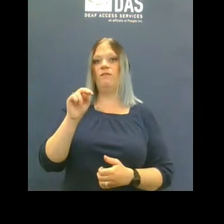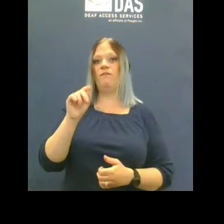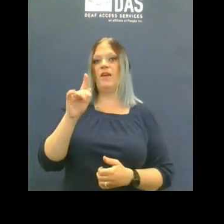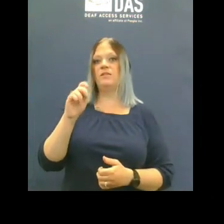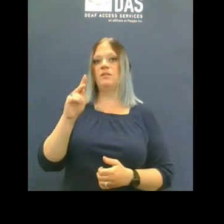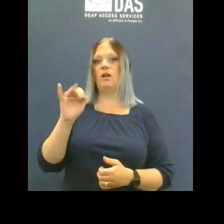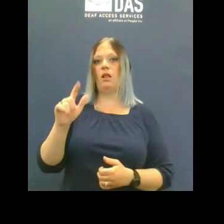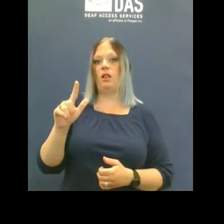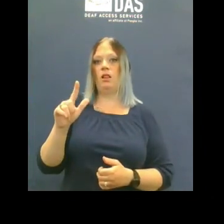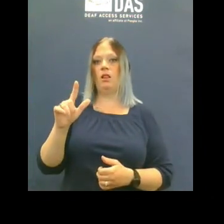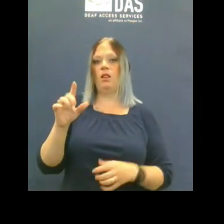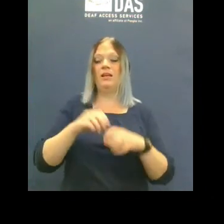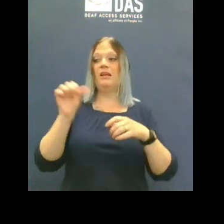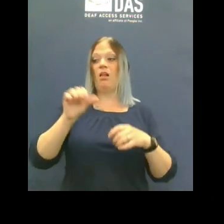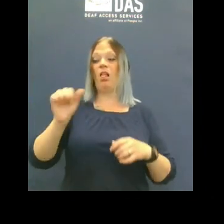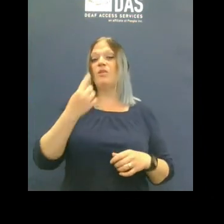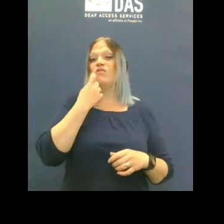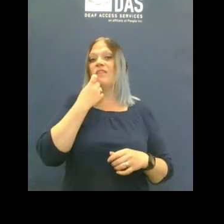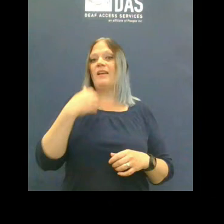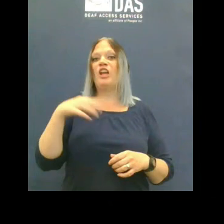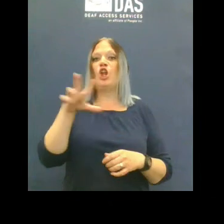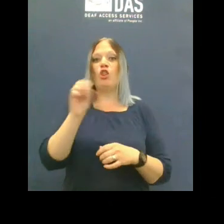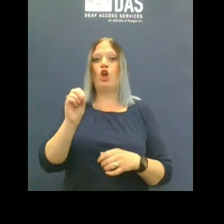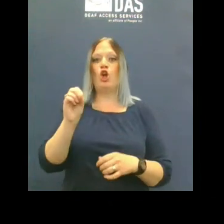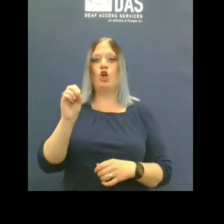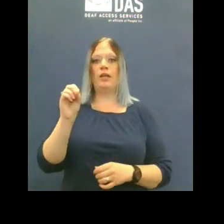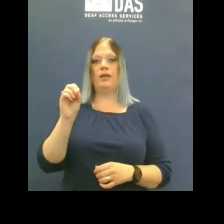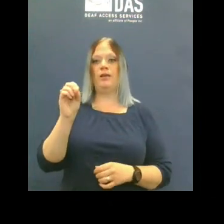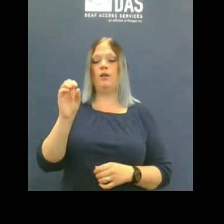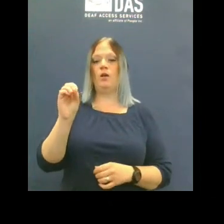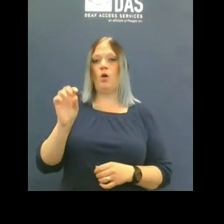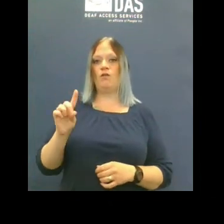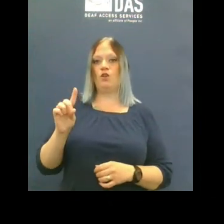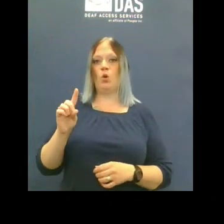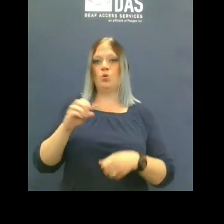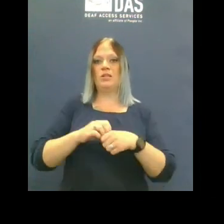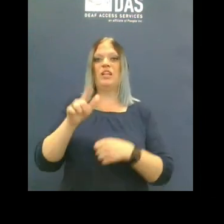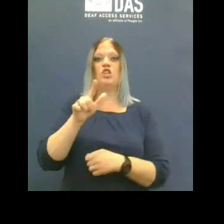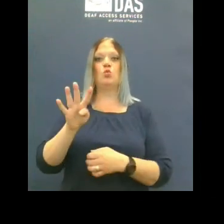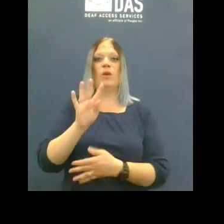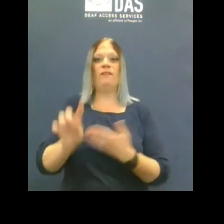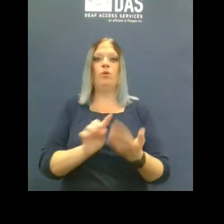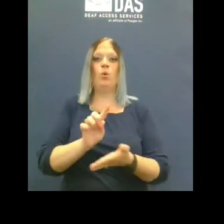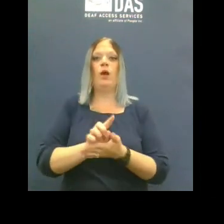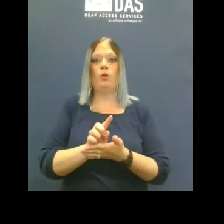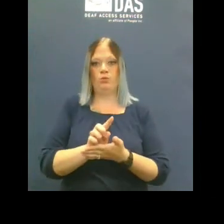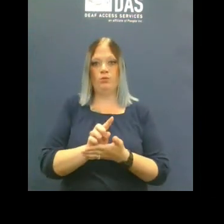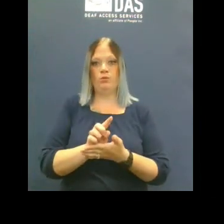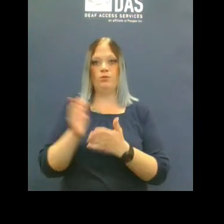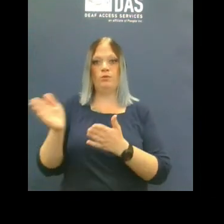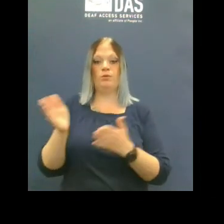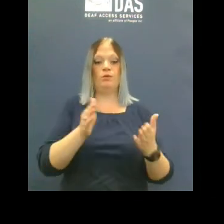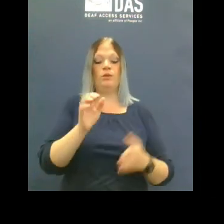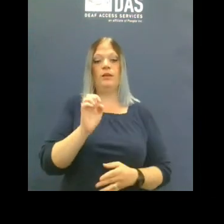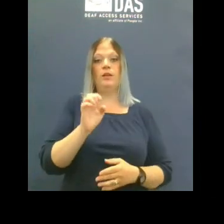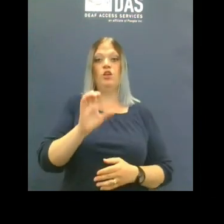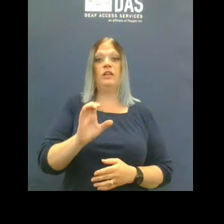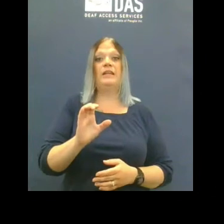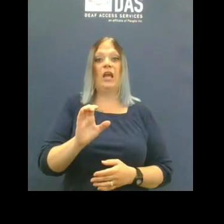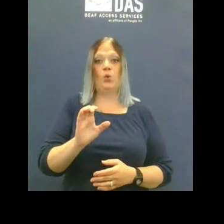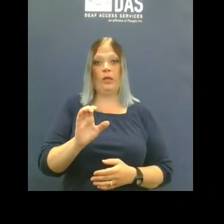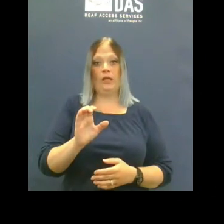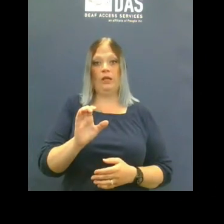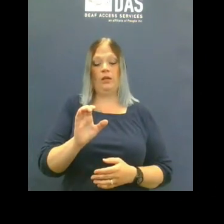just recently, they had 30 overdoses in just a 24-hour period. And in Erie County, what